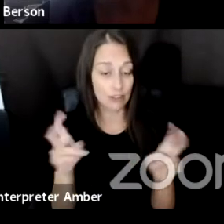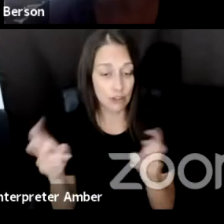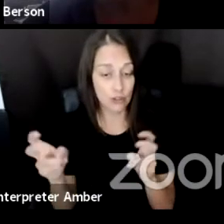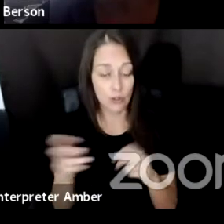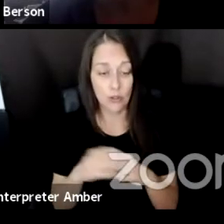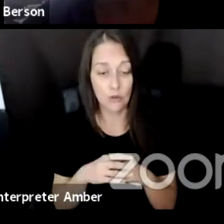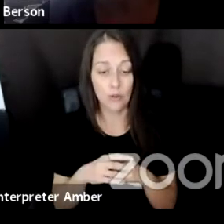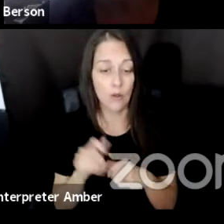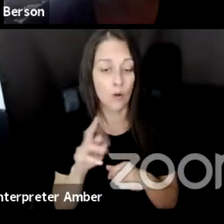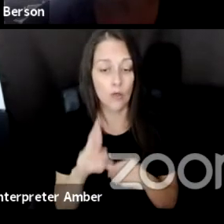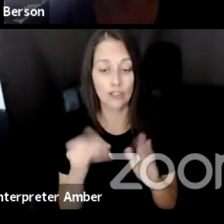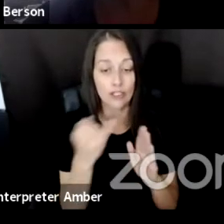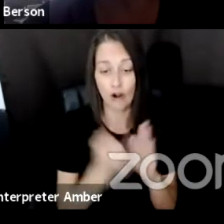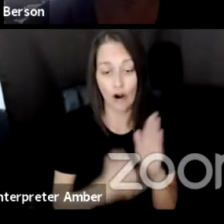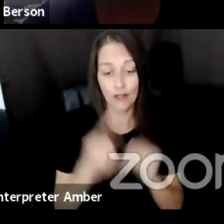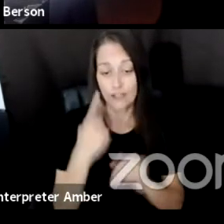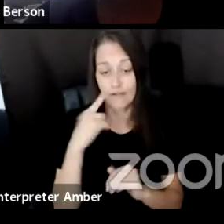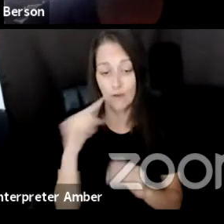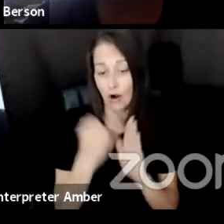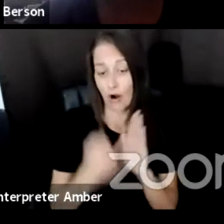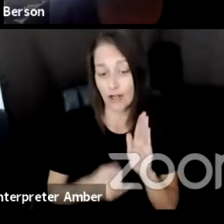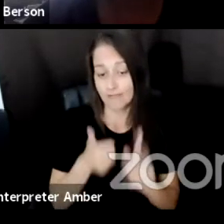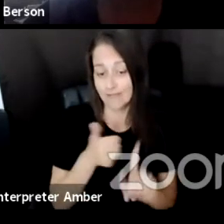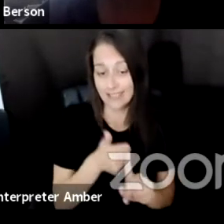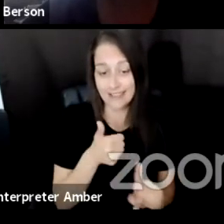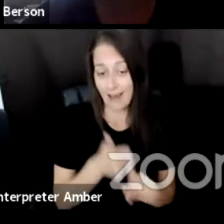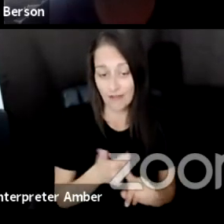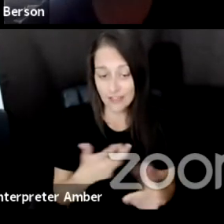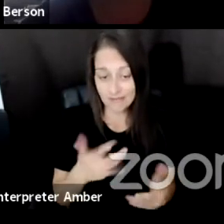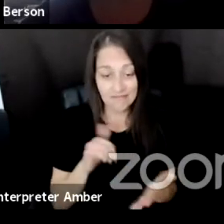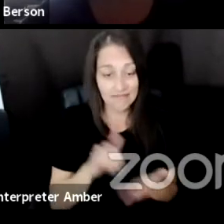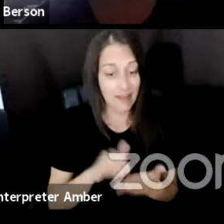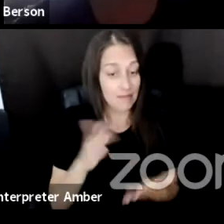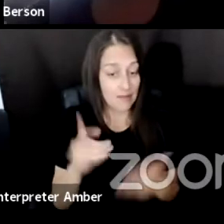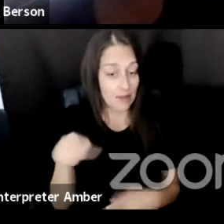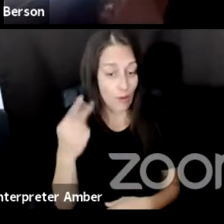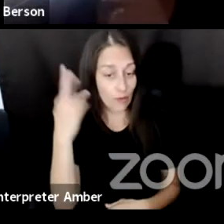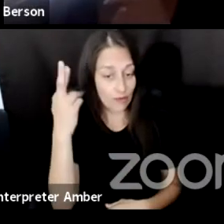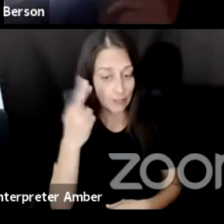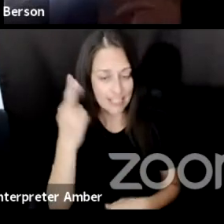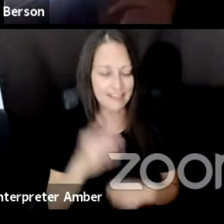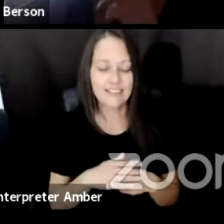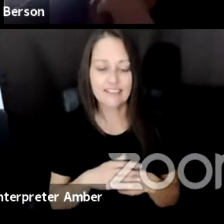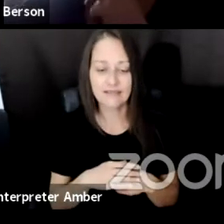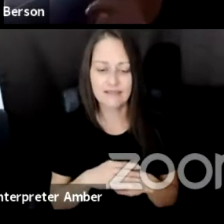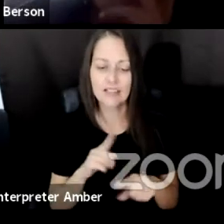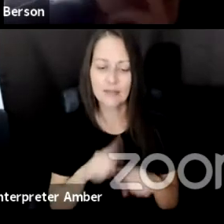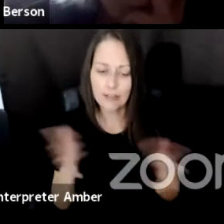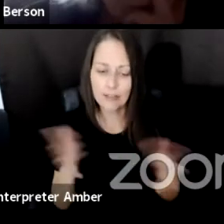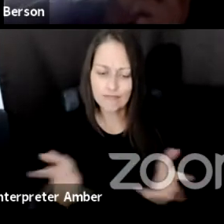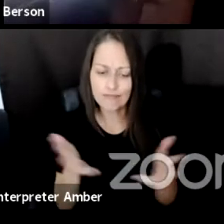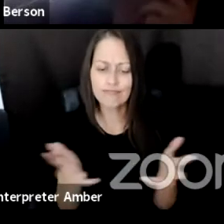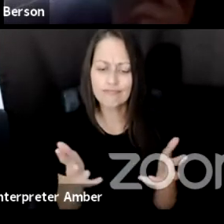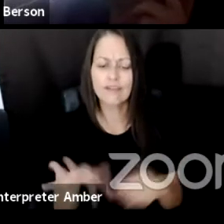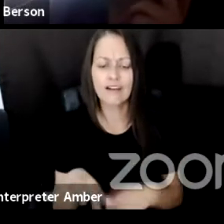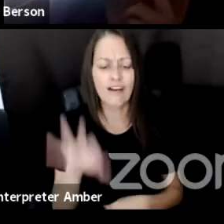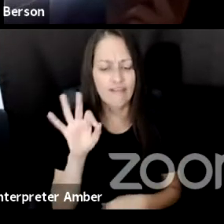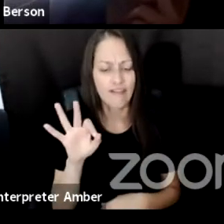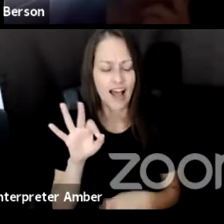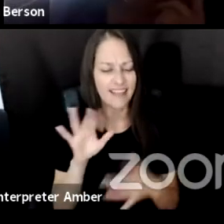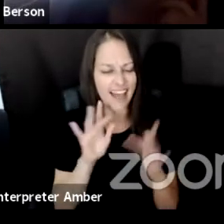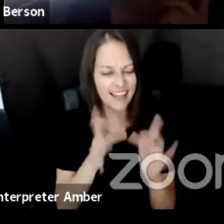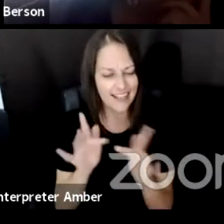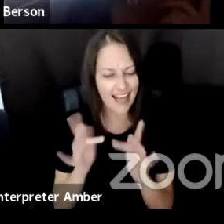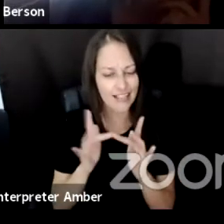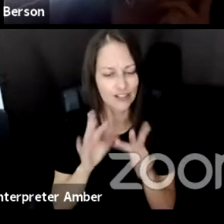for art's sake kind of reason, helping people find those connections and go a little bit deeper and like even get ready, not just to